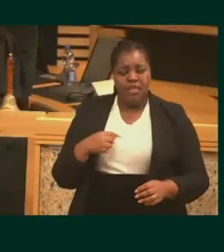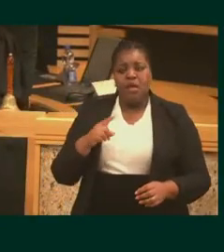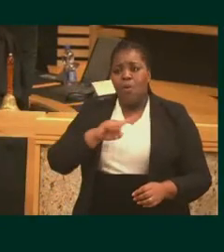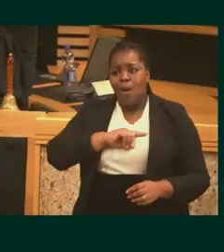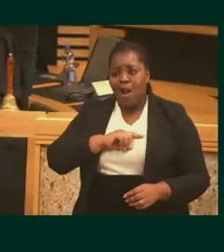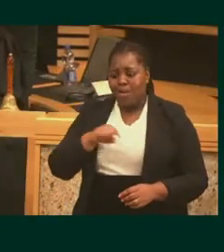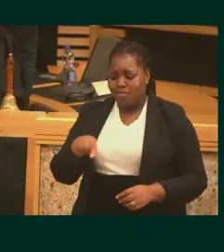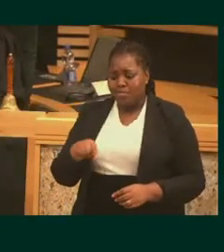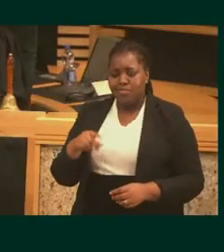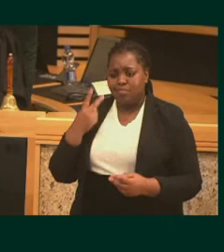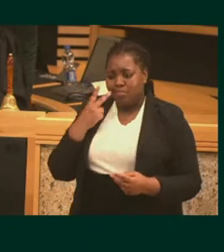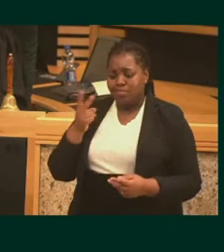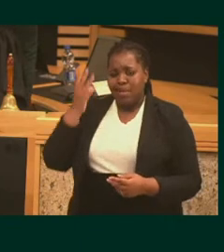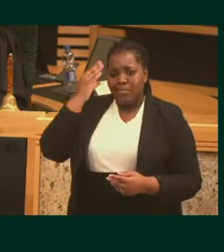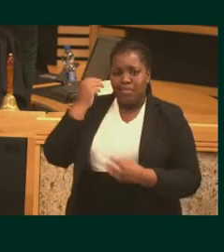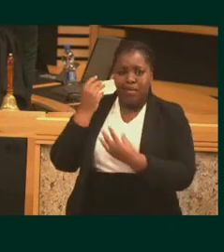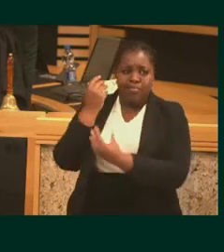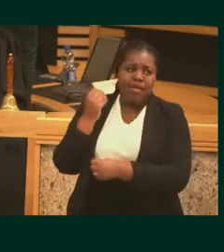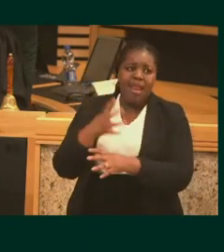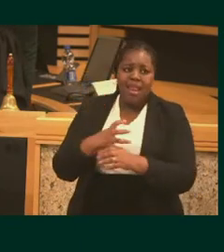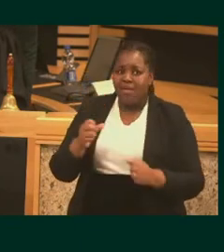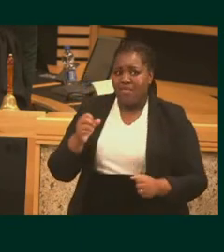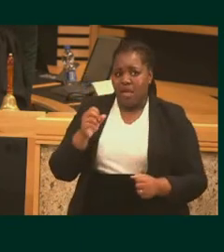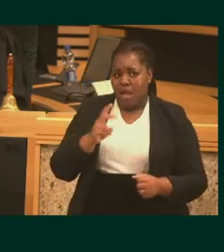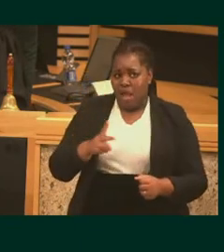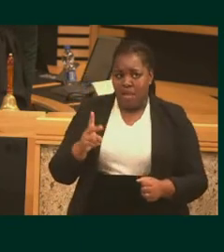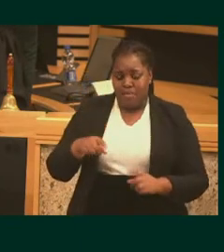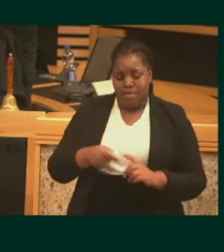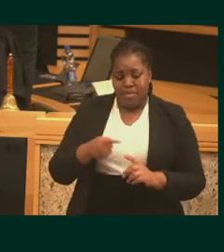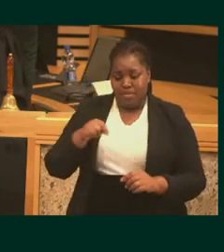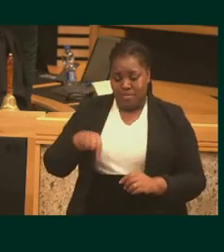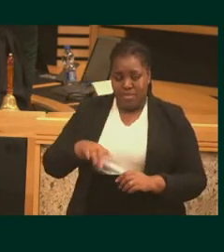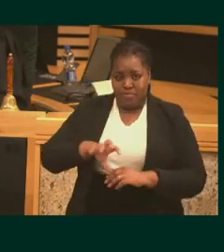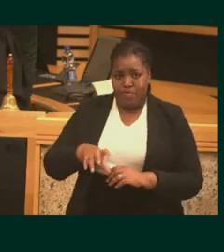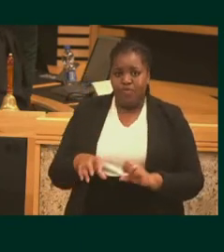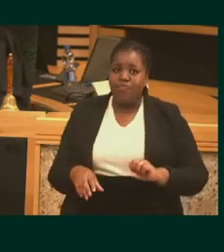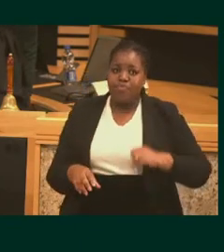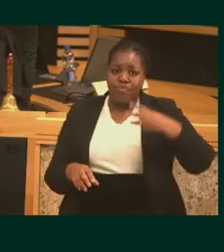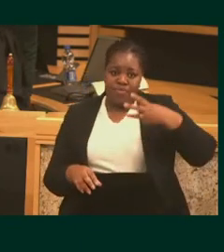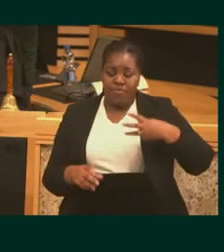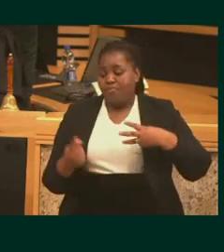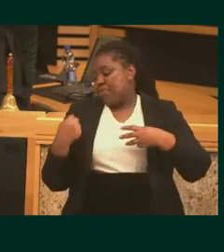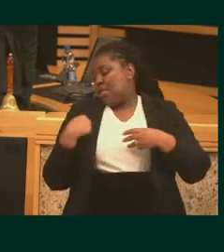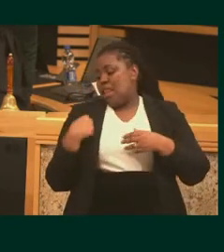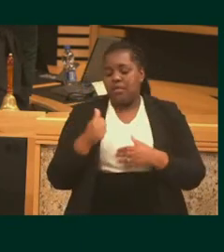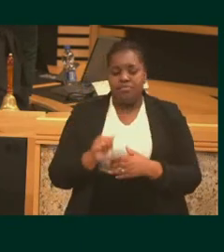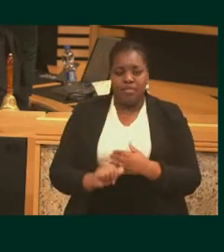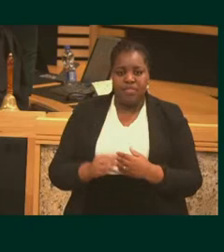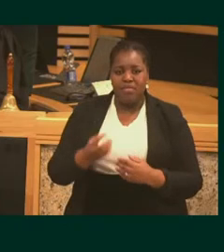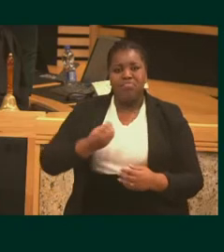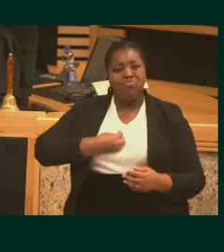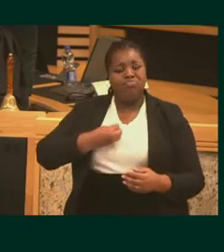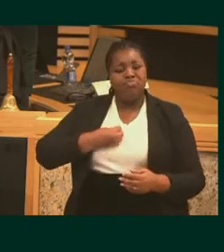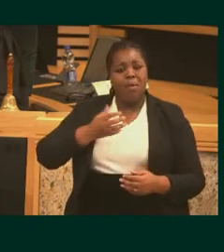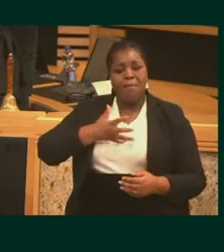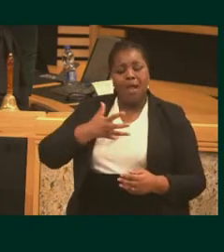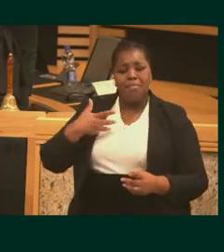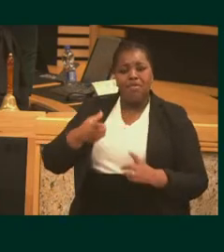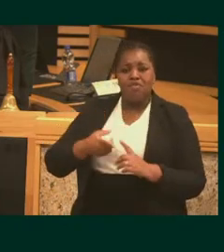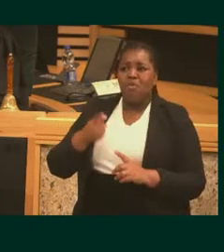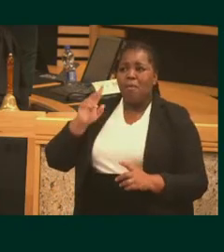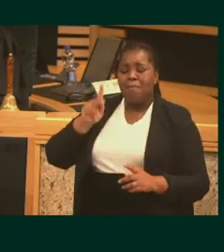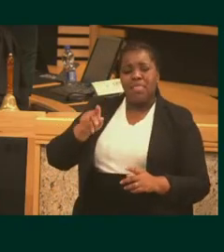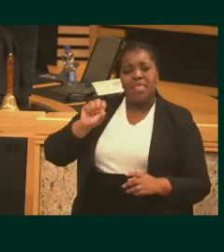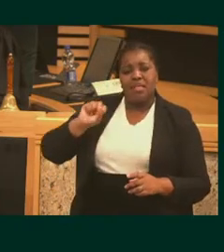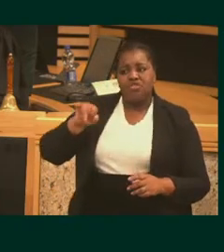poverty uh should never happen in this province three that last month a young mother from Port St John's